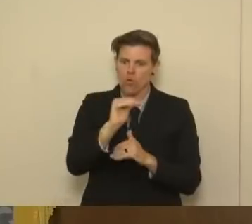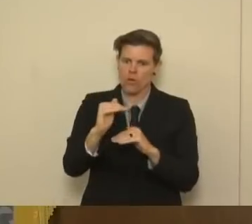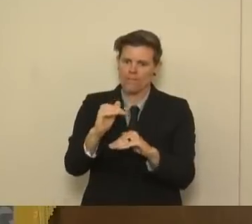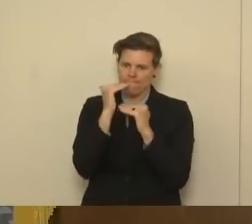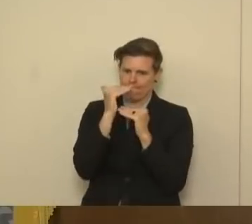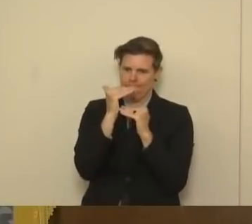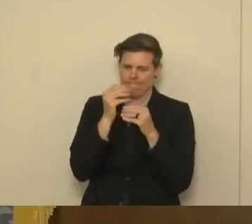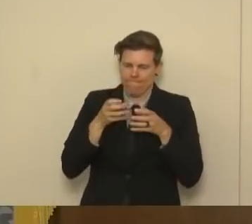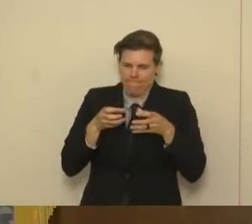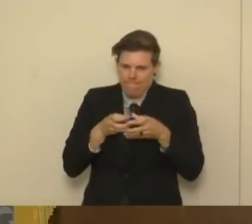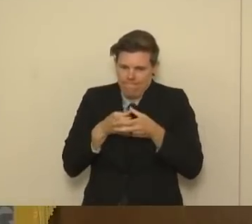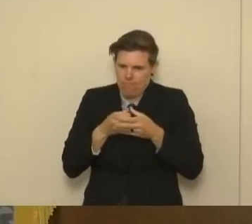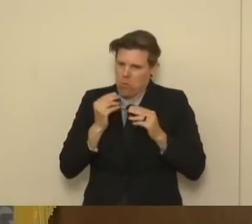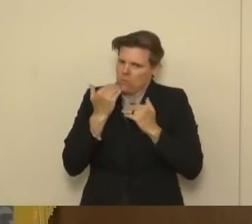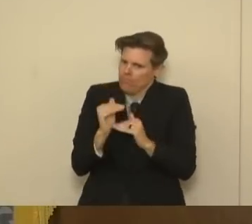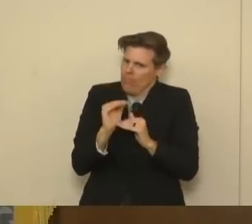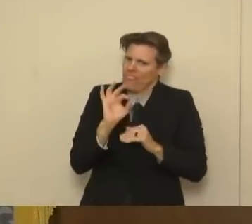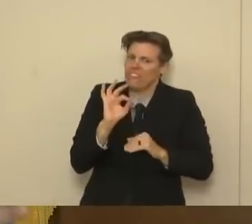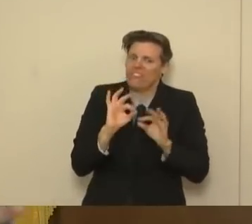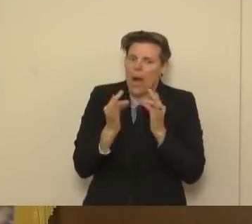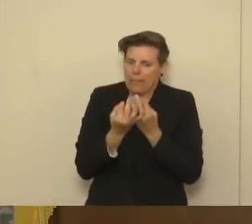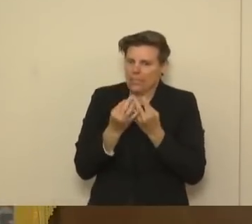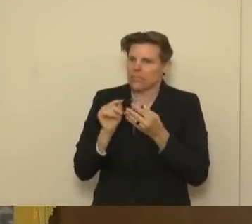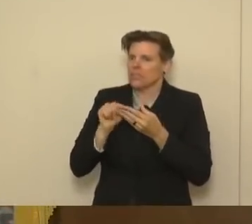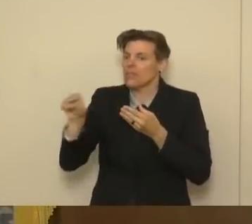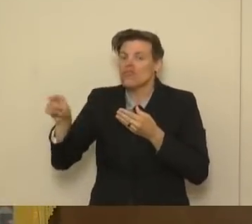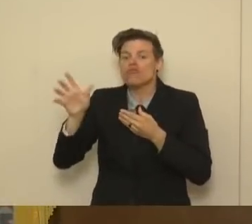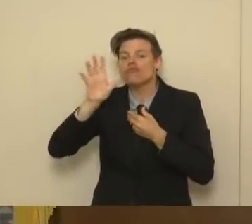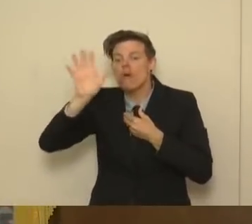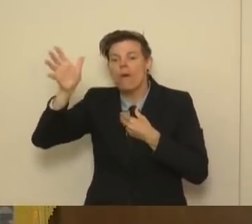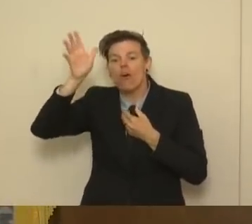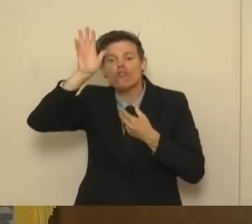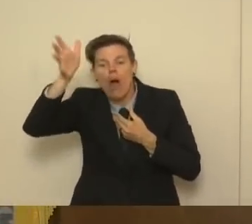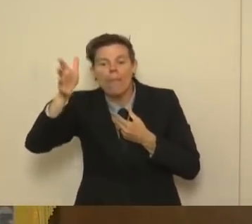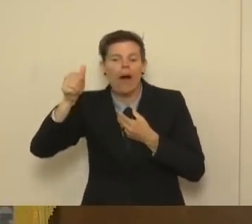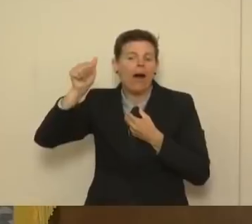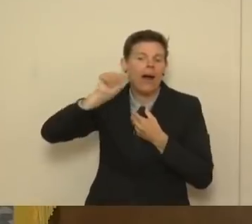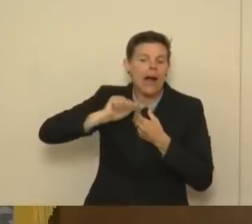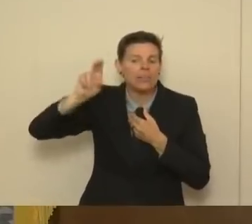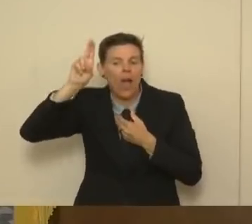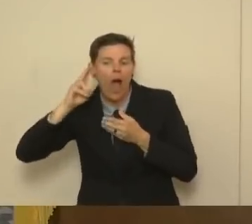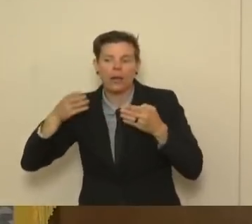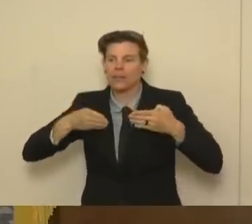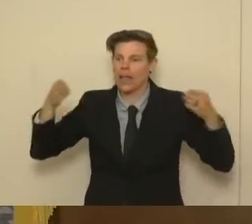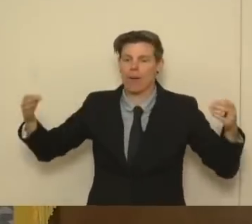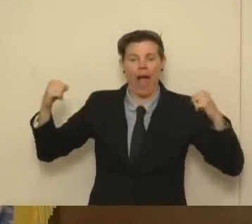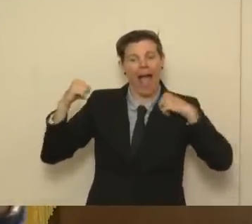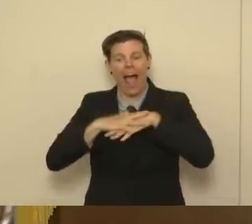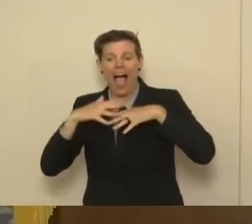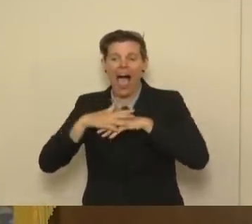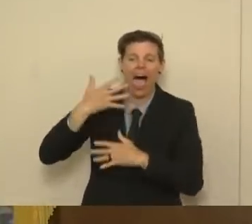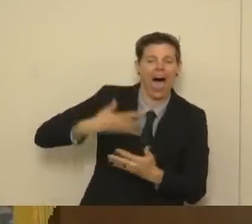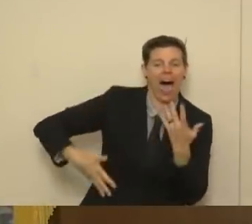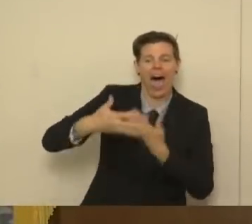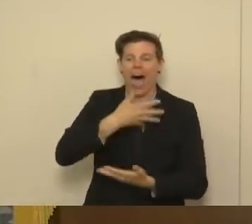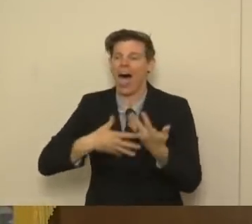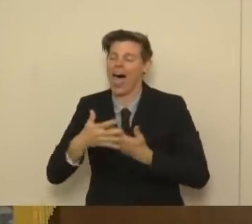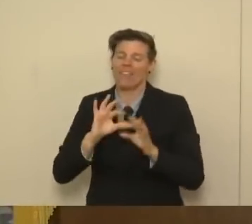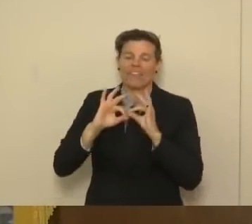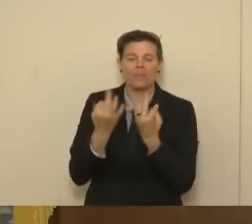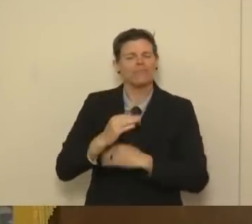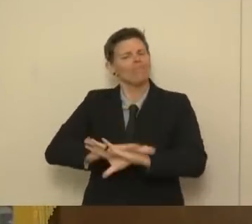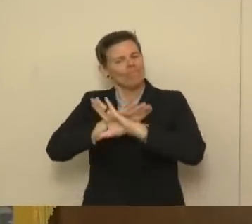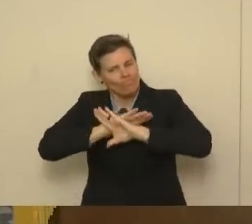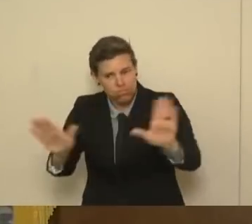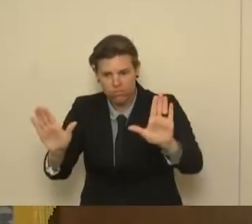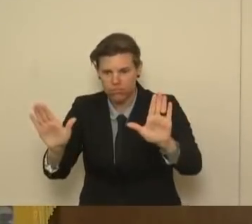don't extend it to grandma and grandpa, your aunts and uncles, or your really close neighbors that you might think of as family. No backyard